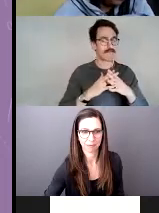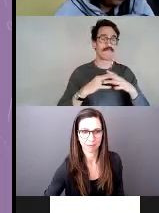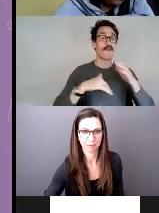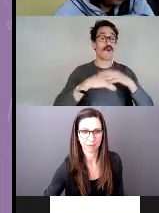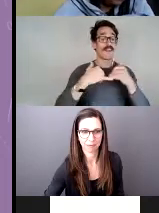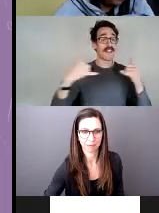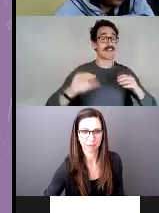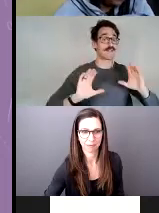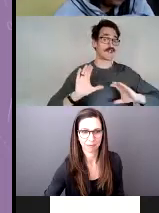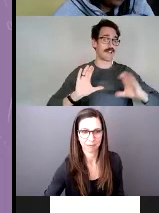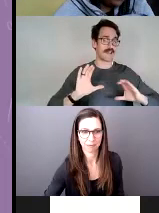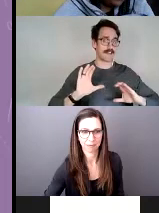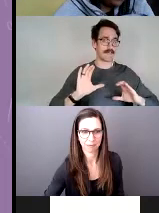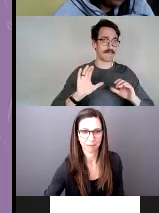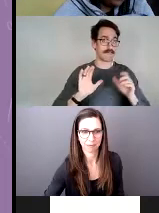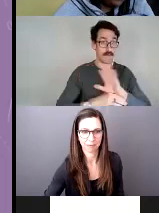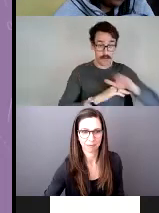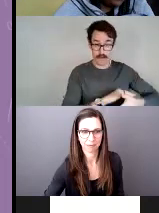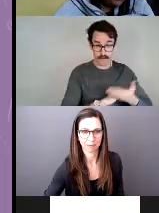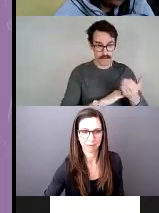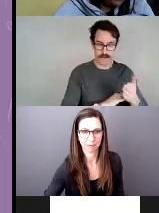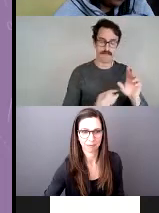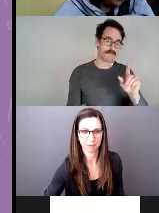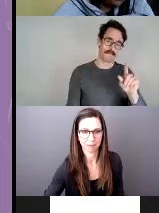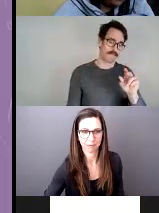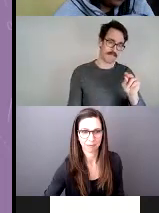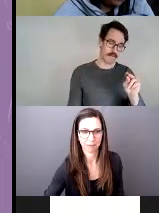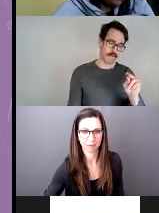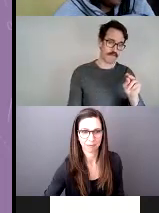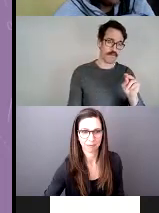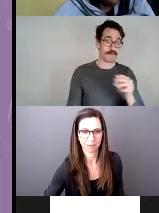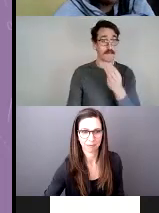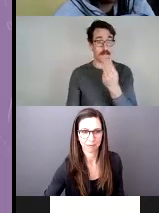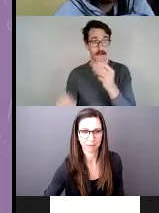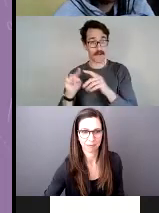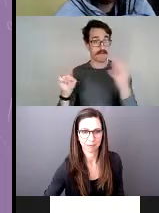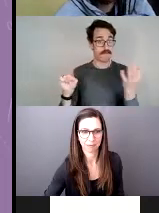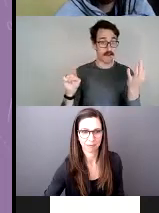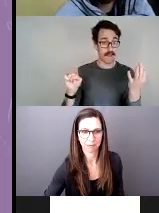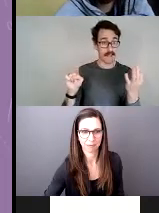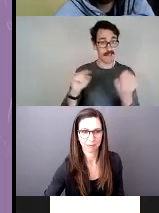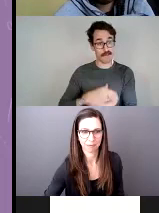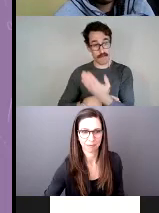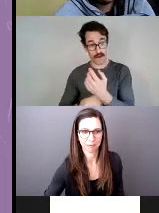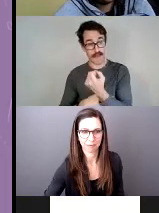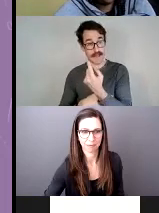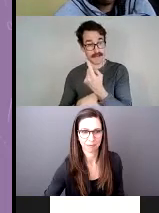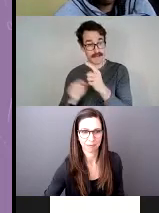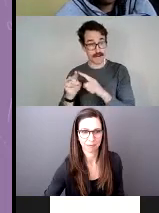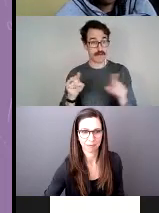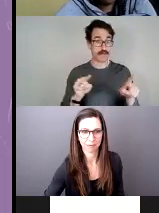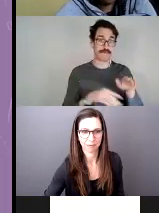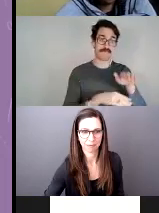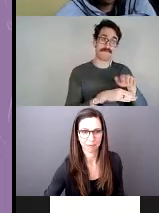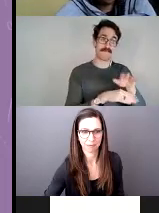available 24/7. It is only available between Monday and Friday from 11 a.m. to 8 p.m.